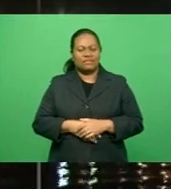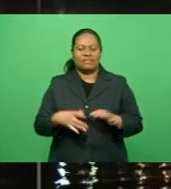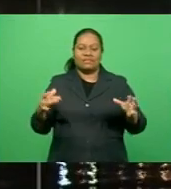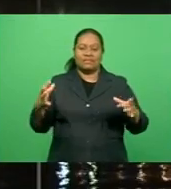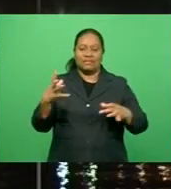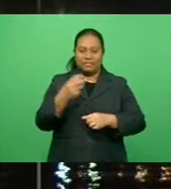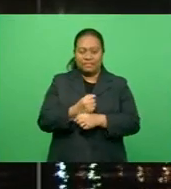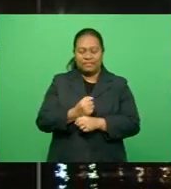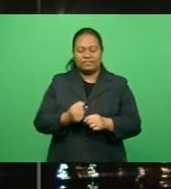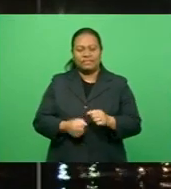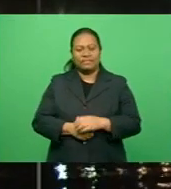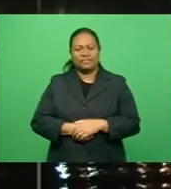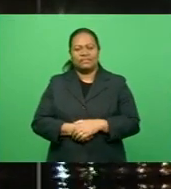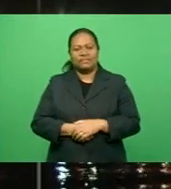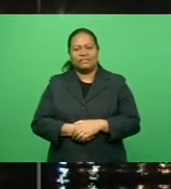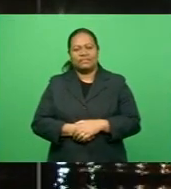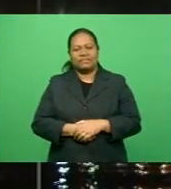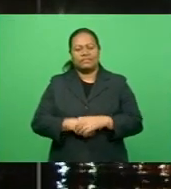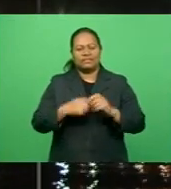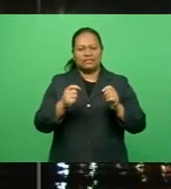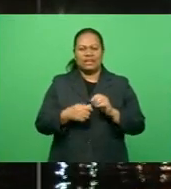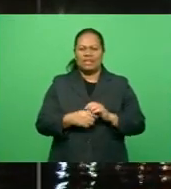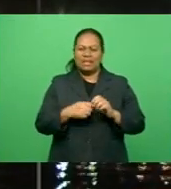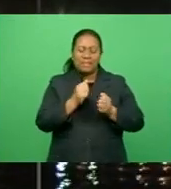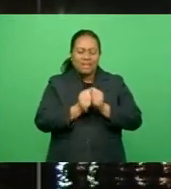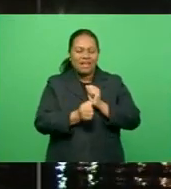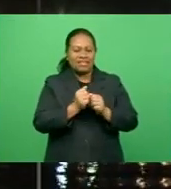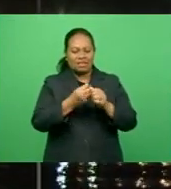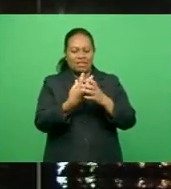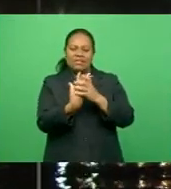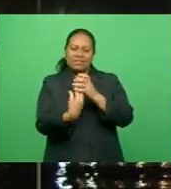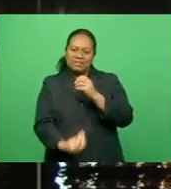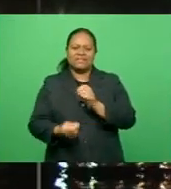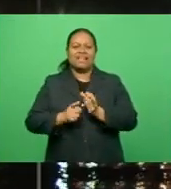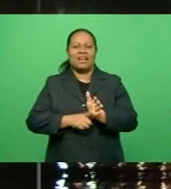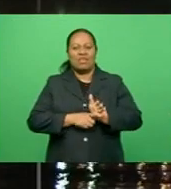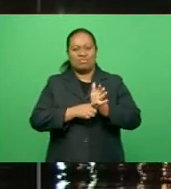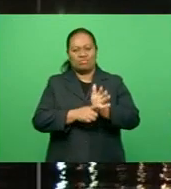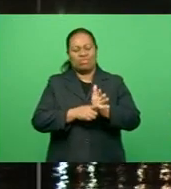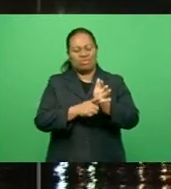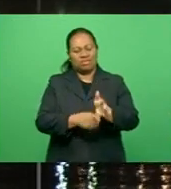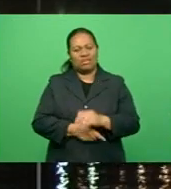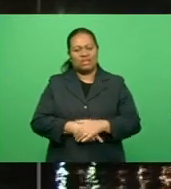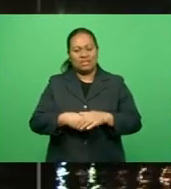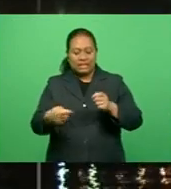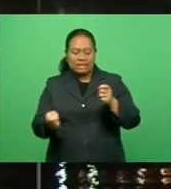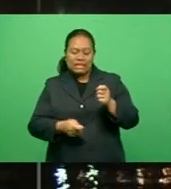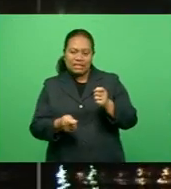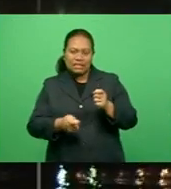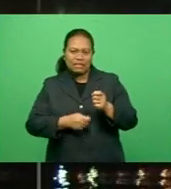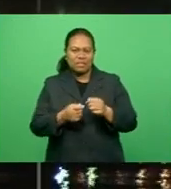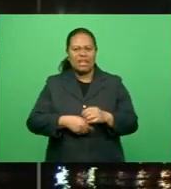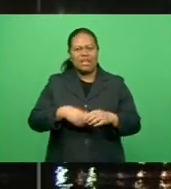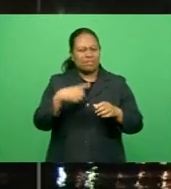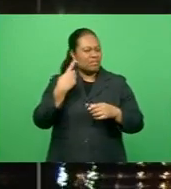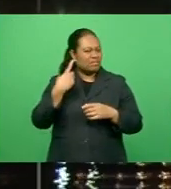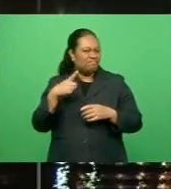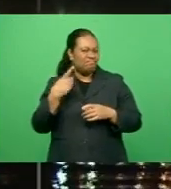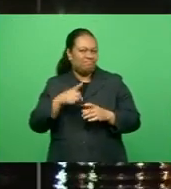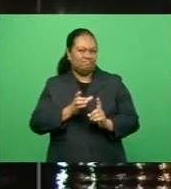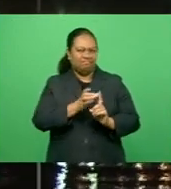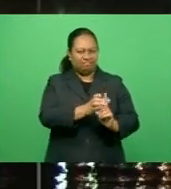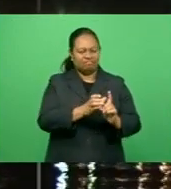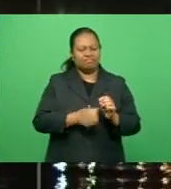Recapping the main stories for tonight, teenage brothers drown in Lautoka. Soldier to be disciplined for quarantine breach and Suva rate